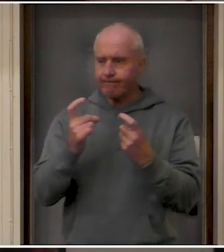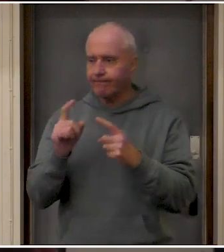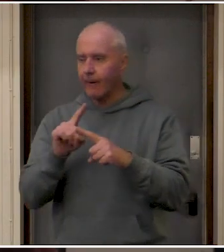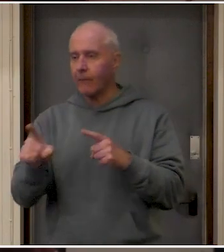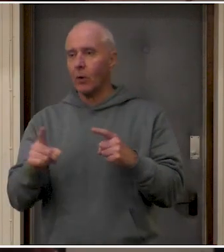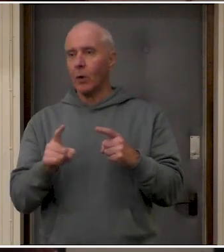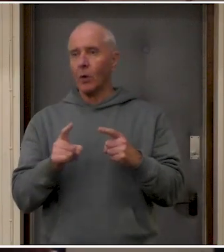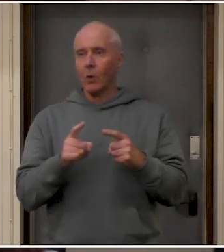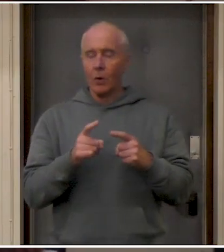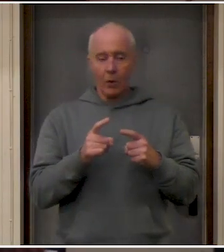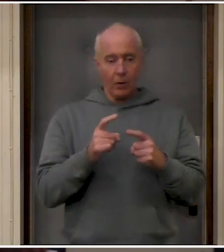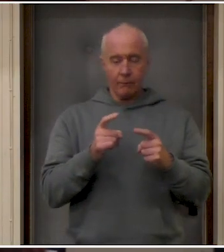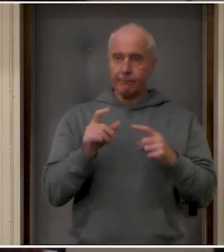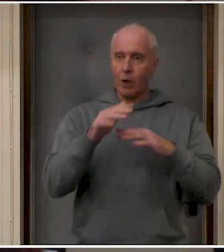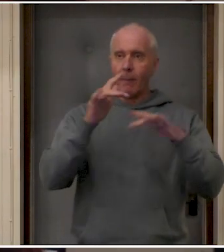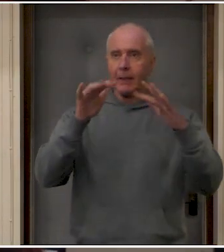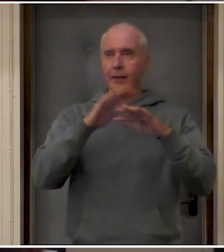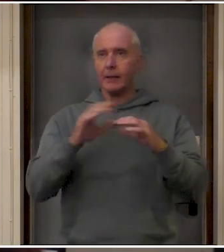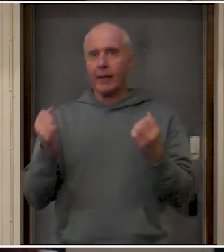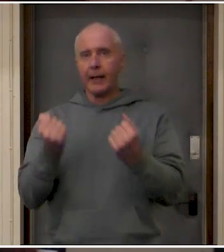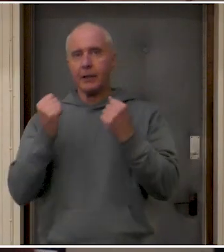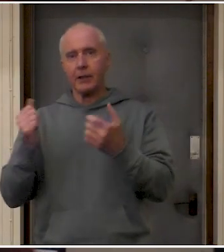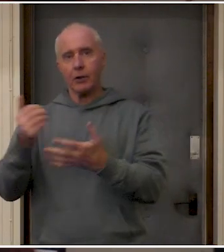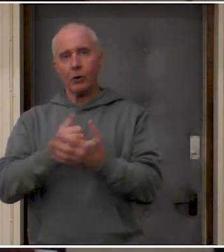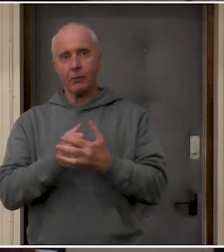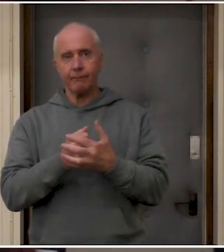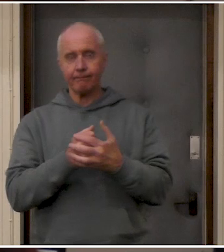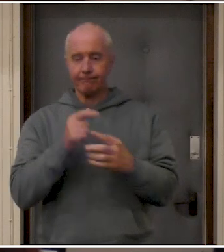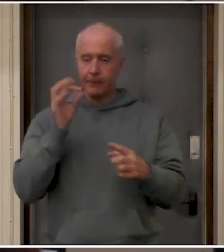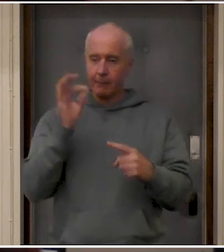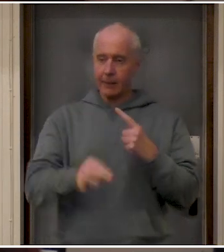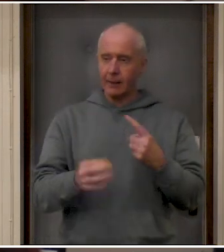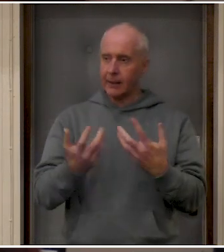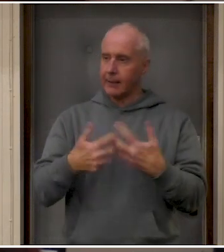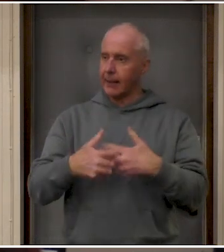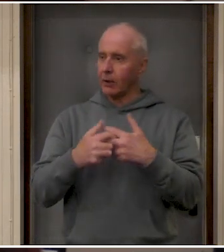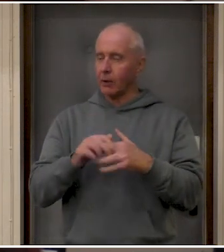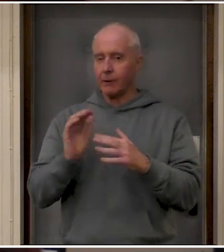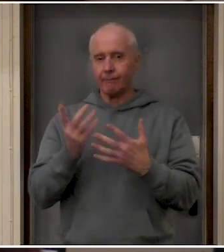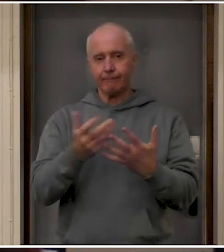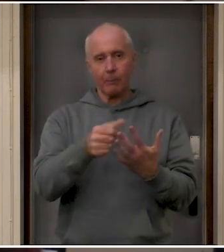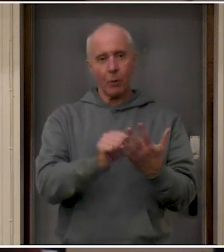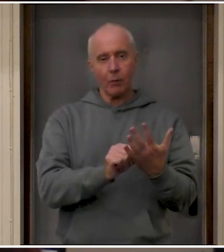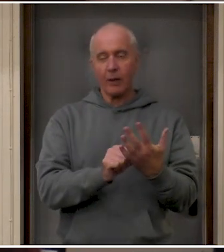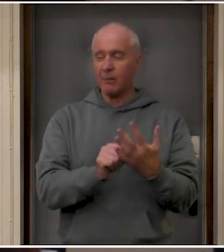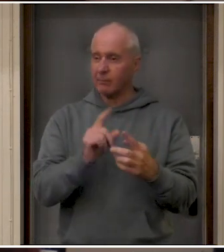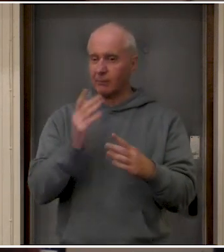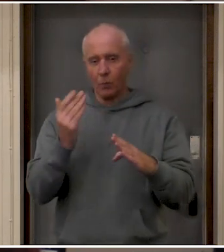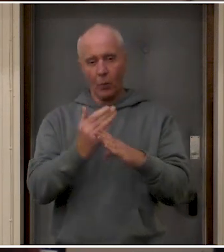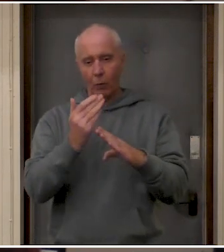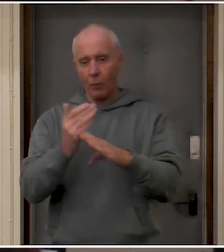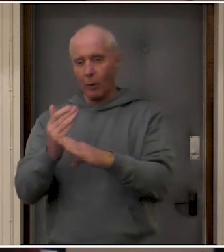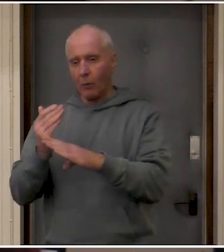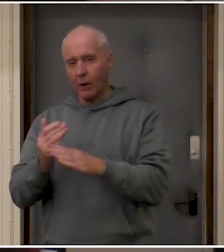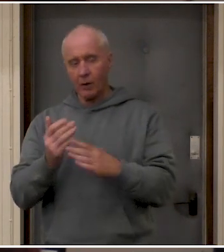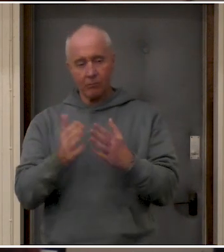and energy security. Specialising in technology introduction programmes. Mike has worked across the breadth of the nuclear industry. Now with